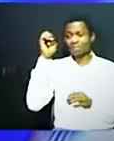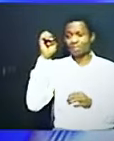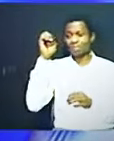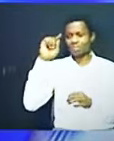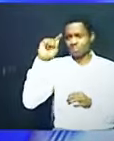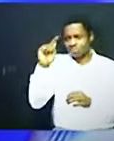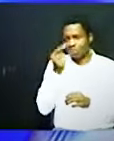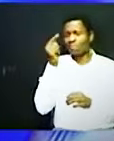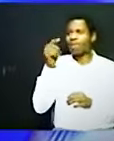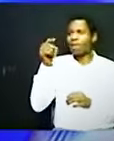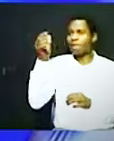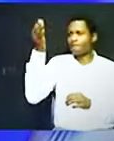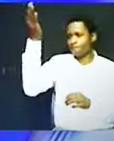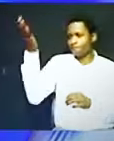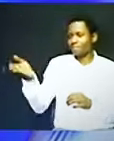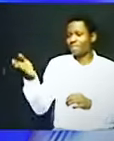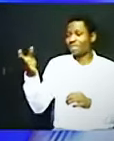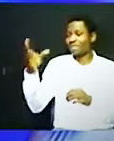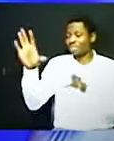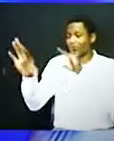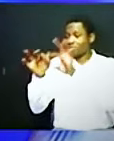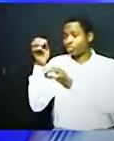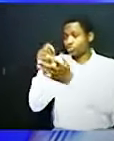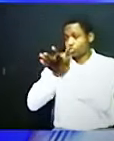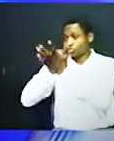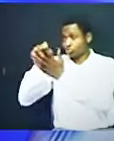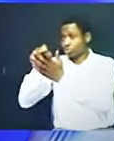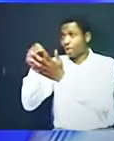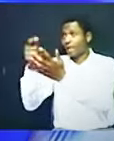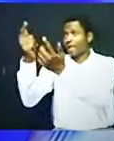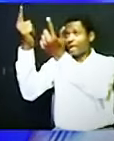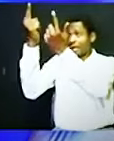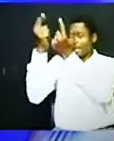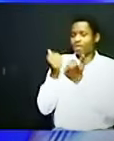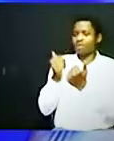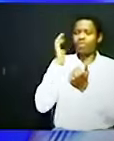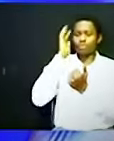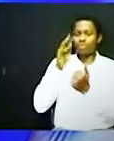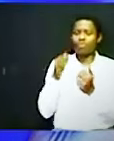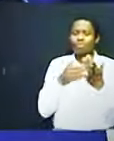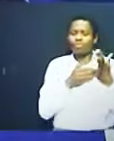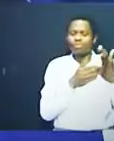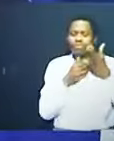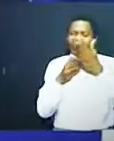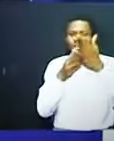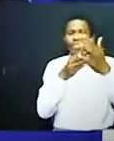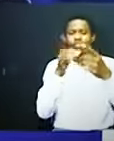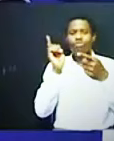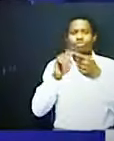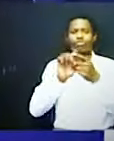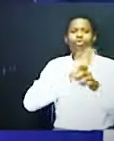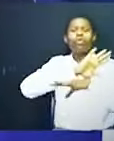the Spirit of truth comes, he will guide you into all truth.